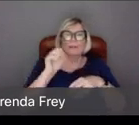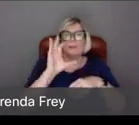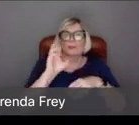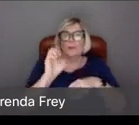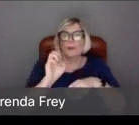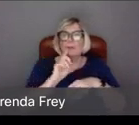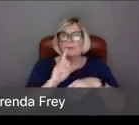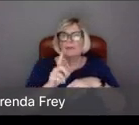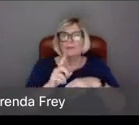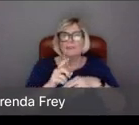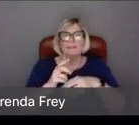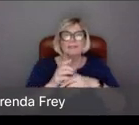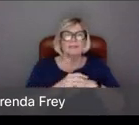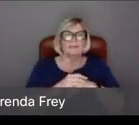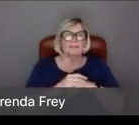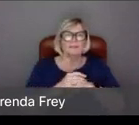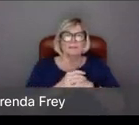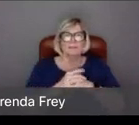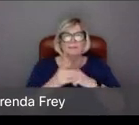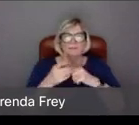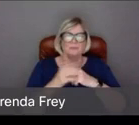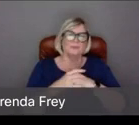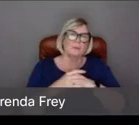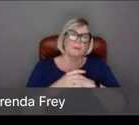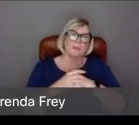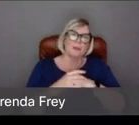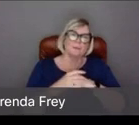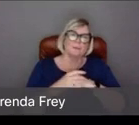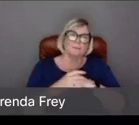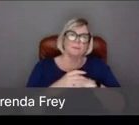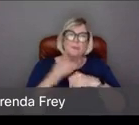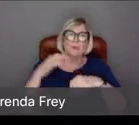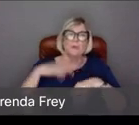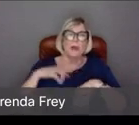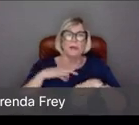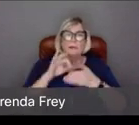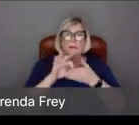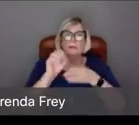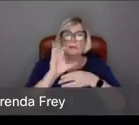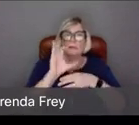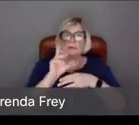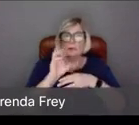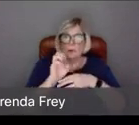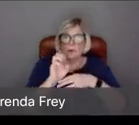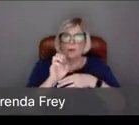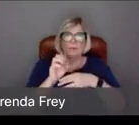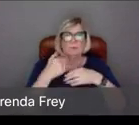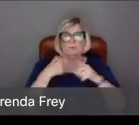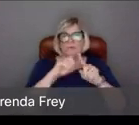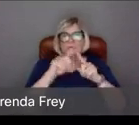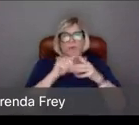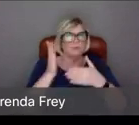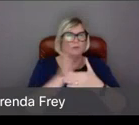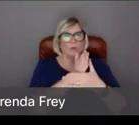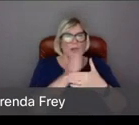really hard to make a dial in PowerPoint, so we went with this. But the credit score has all these different ranges. We've